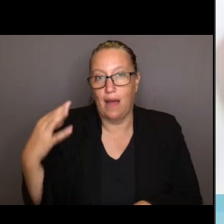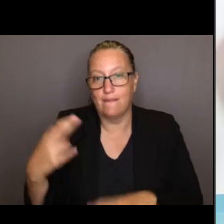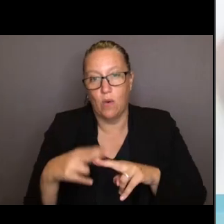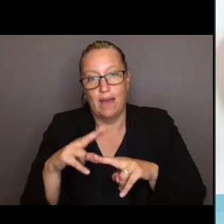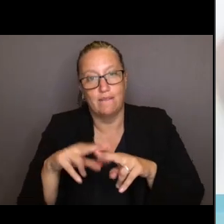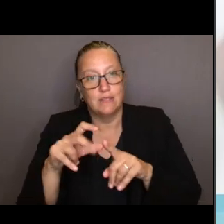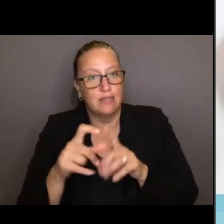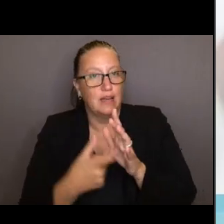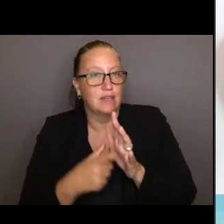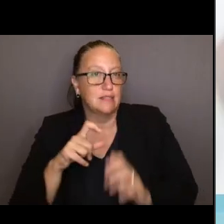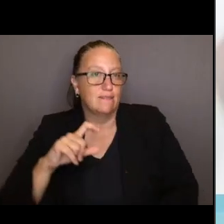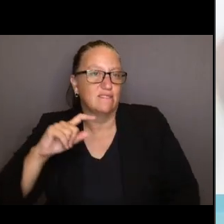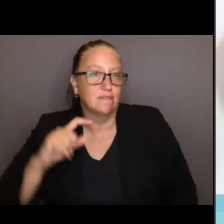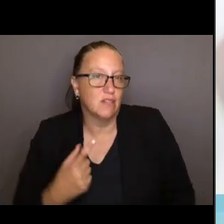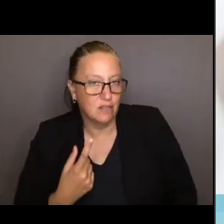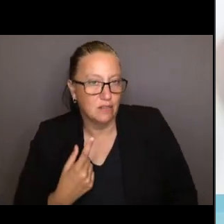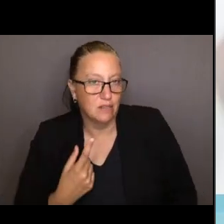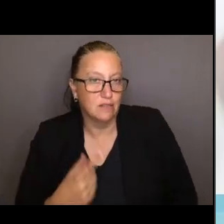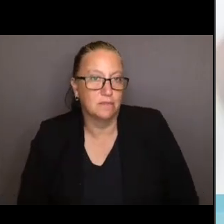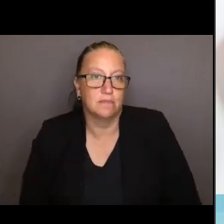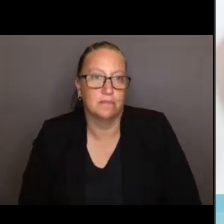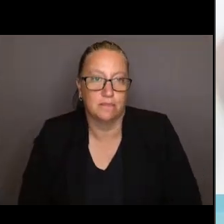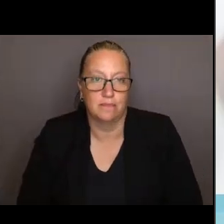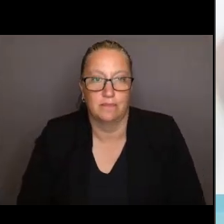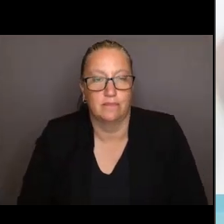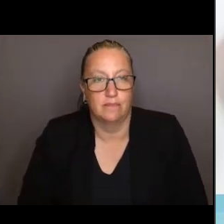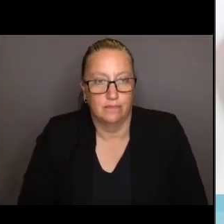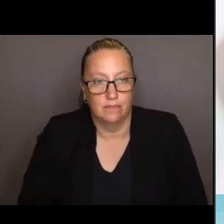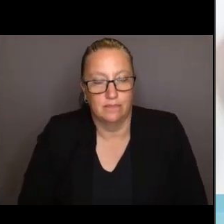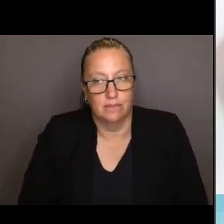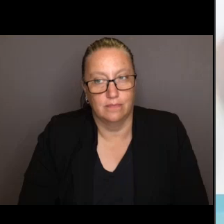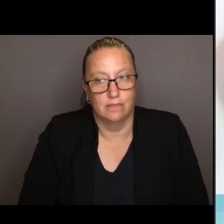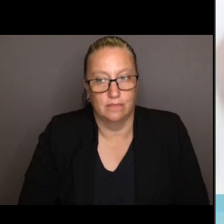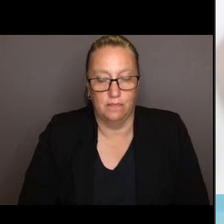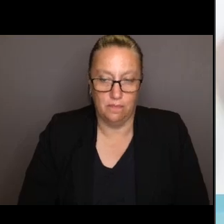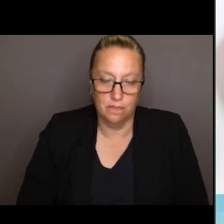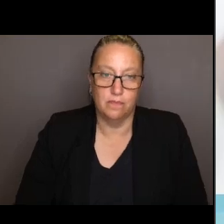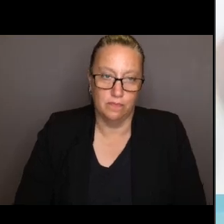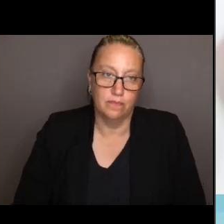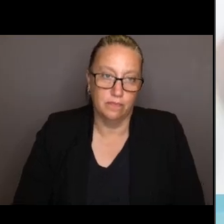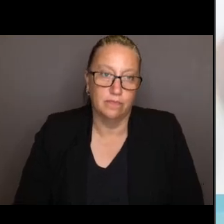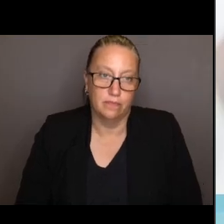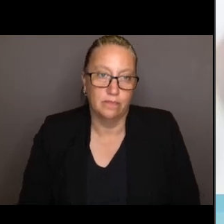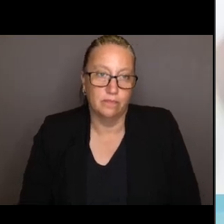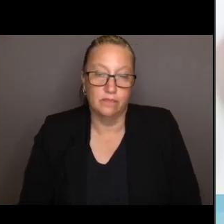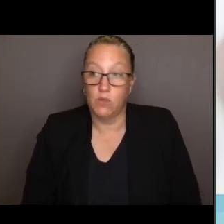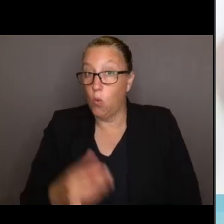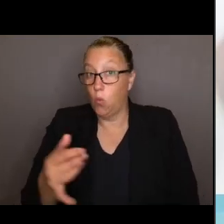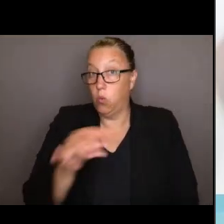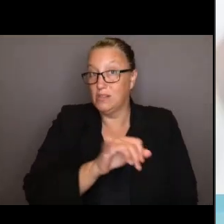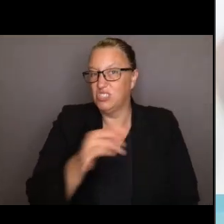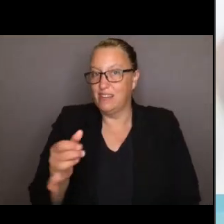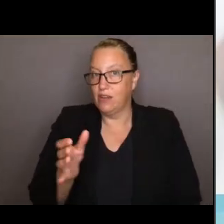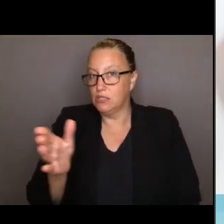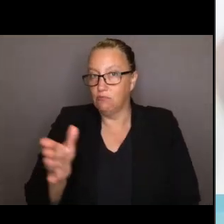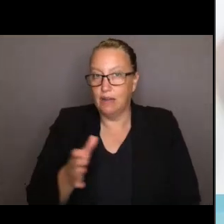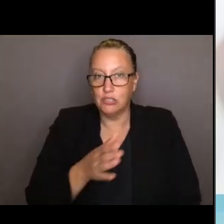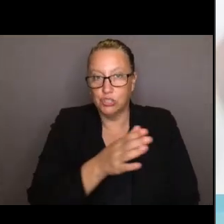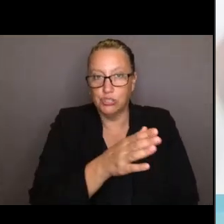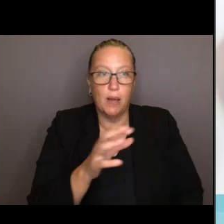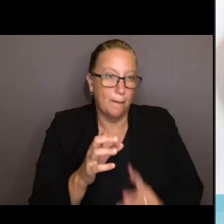let her raise that issue at that stage? Well, I mean, whichever direction you go, paternity is always going to